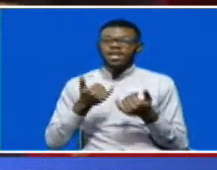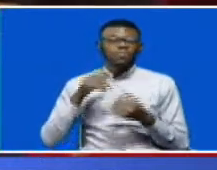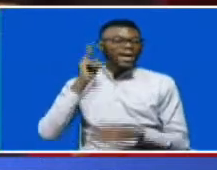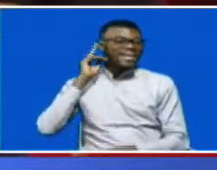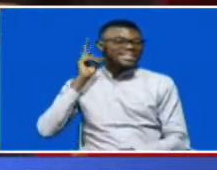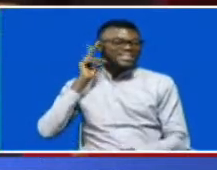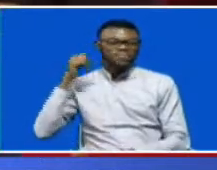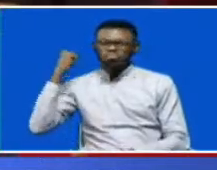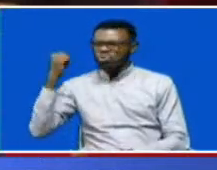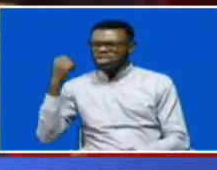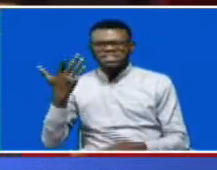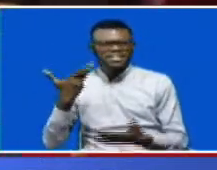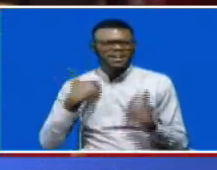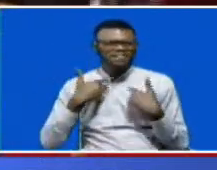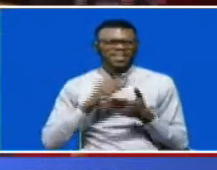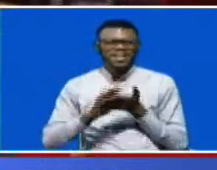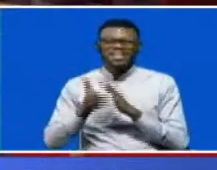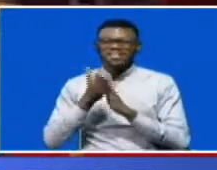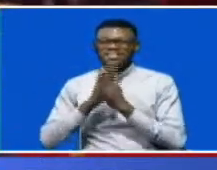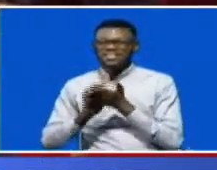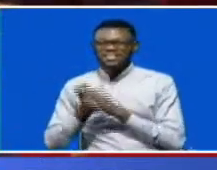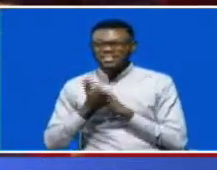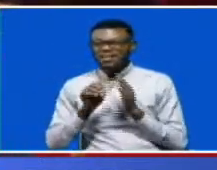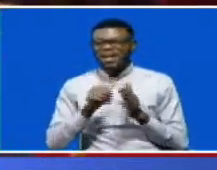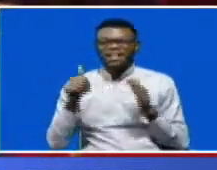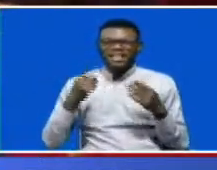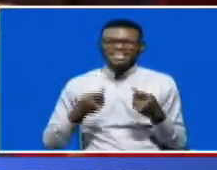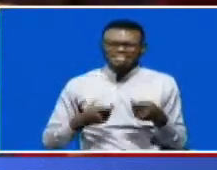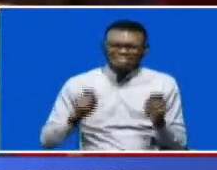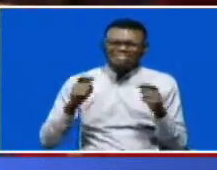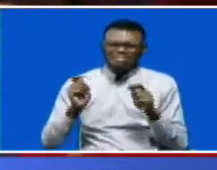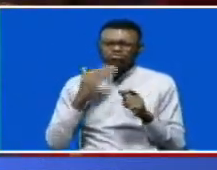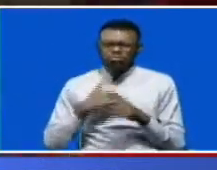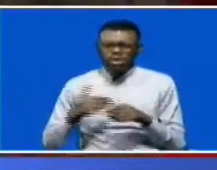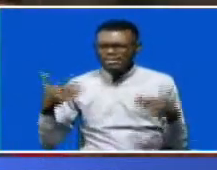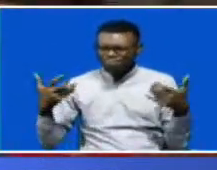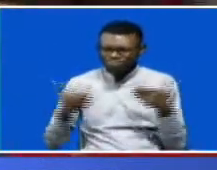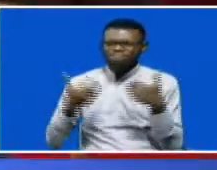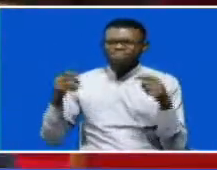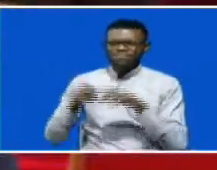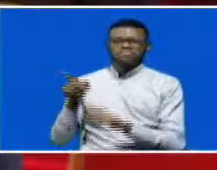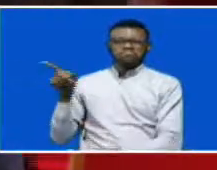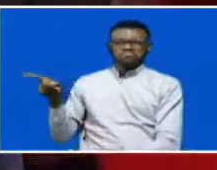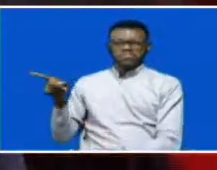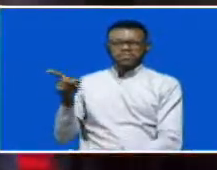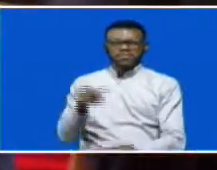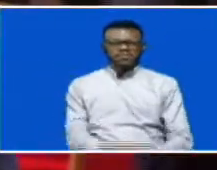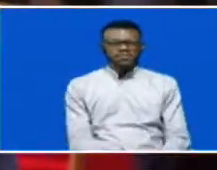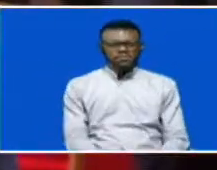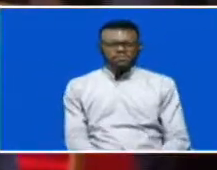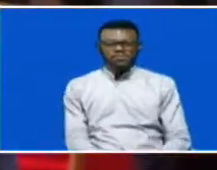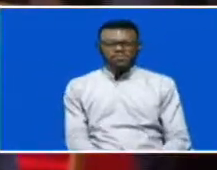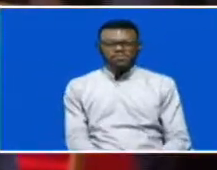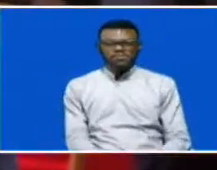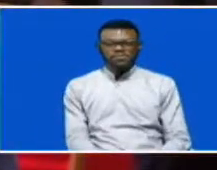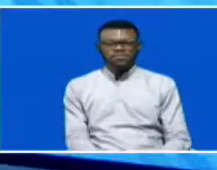Kisii politics, as his political students struggle to fit in his shoes. Murimi Mwangi, KTN News, in Kisii.